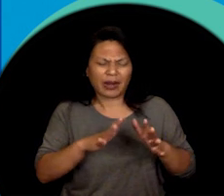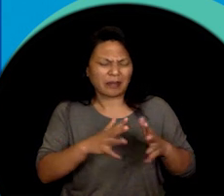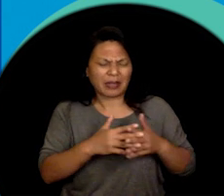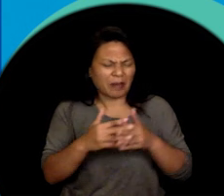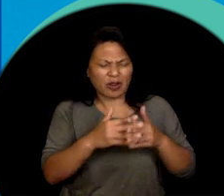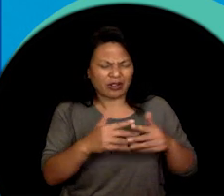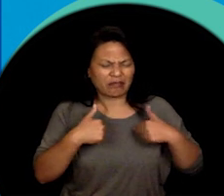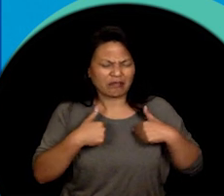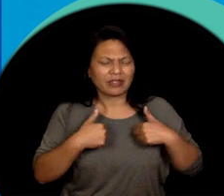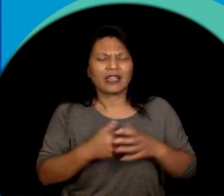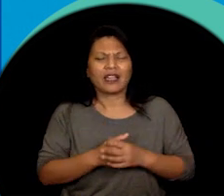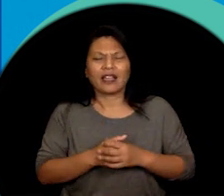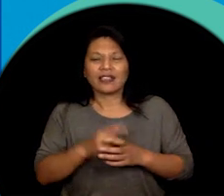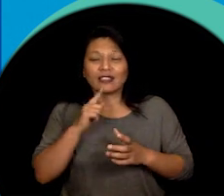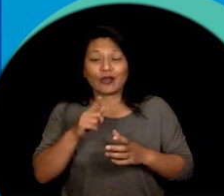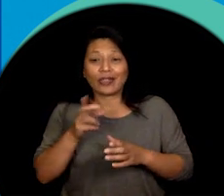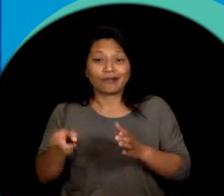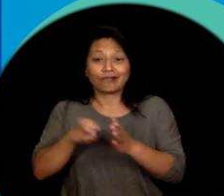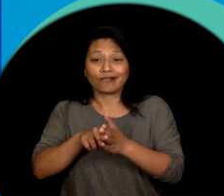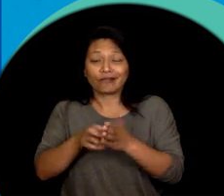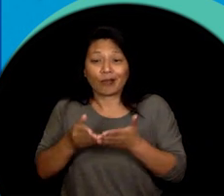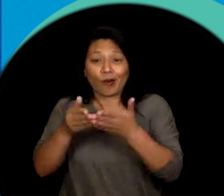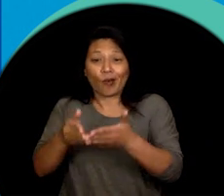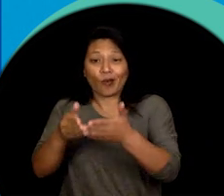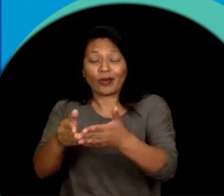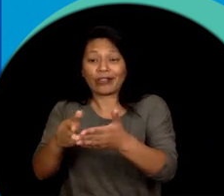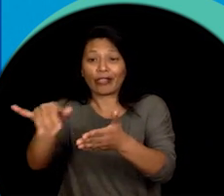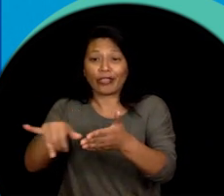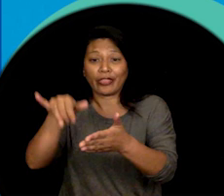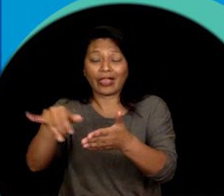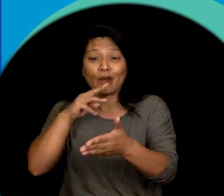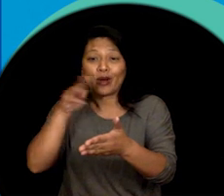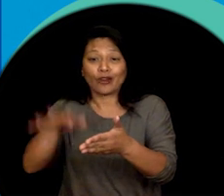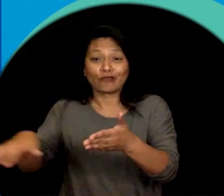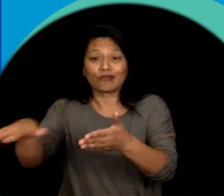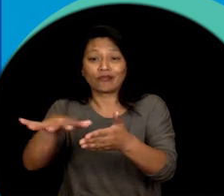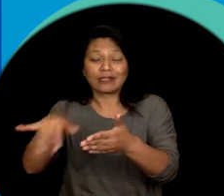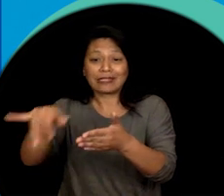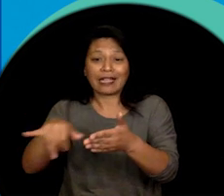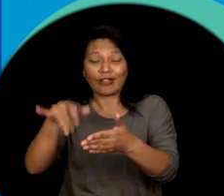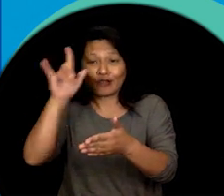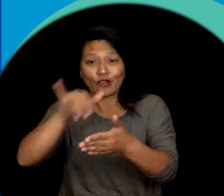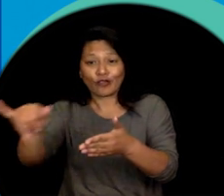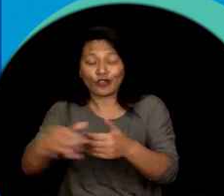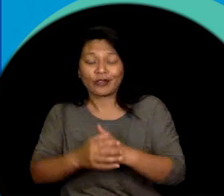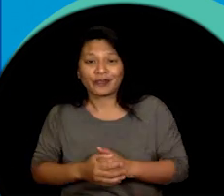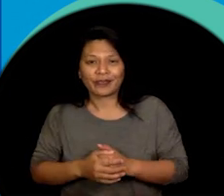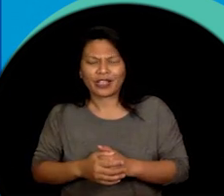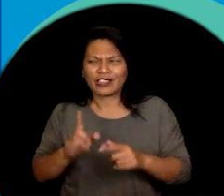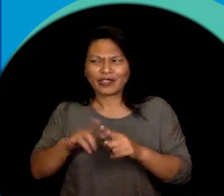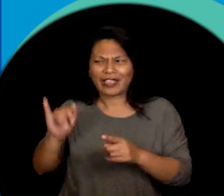him on a ship and they put him out at sea, and he stays out at sea for the rest of his life. It's one of those, you know, if you're bad, this is what's going to happen to